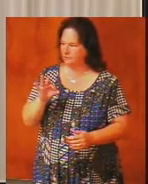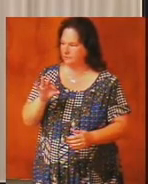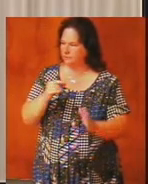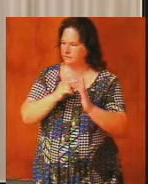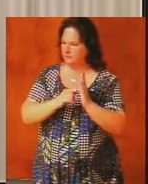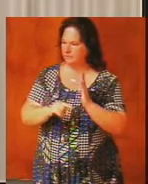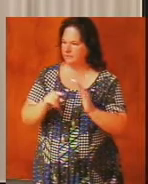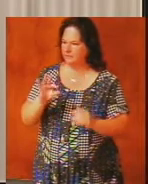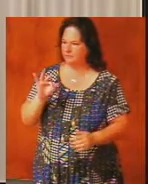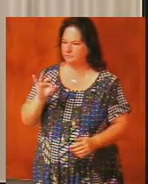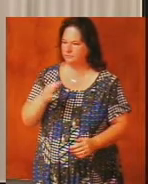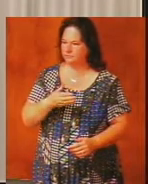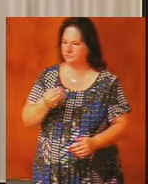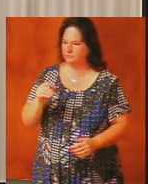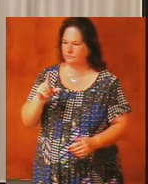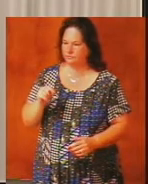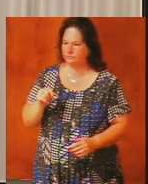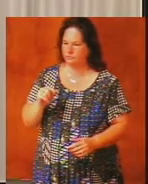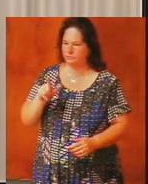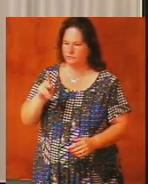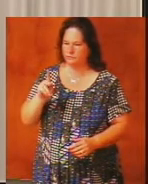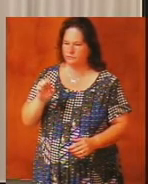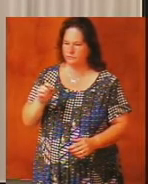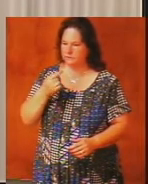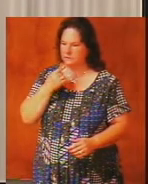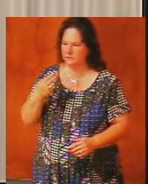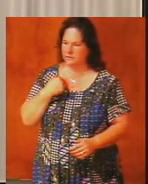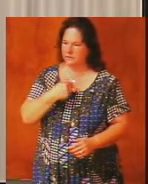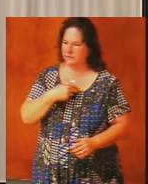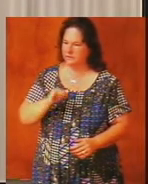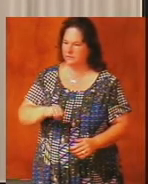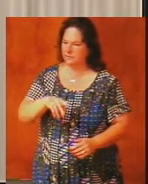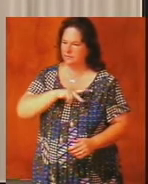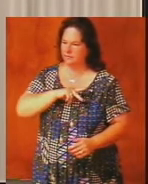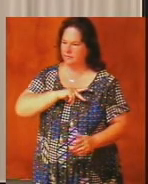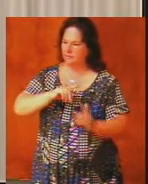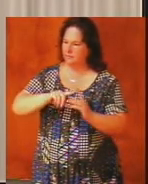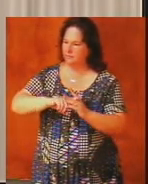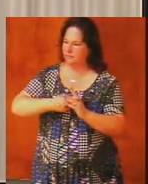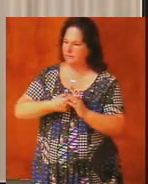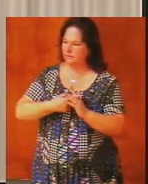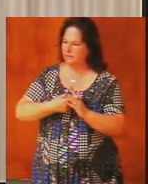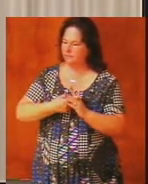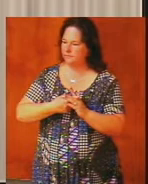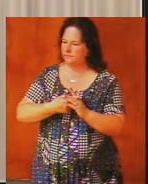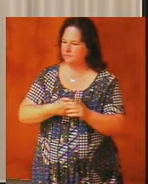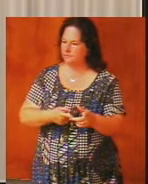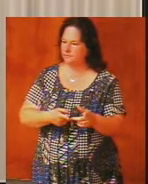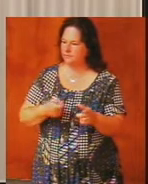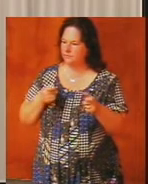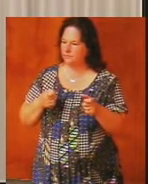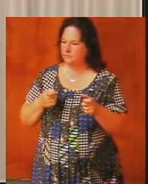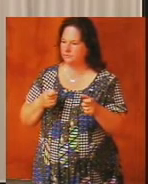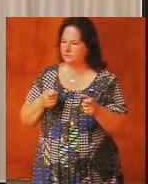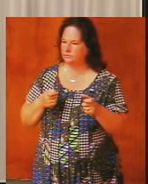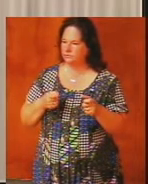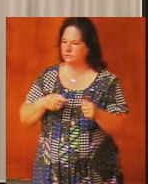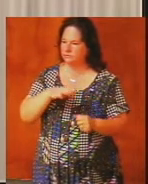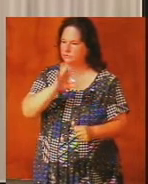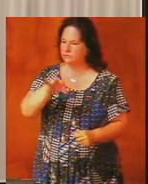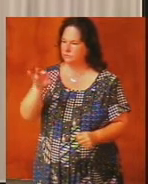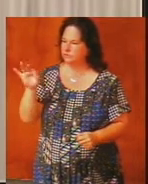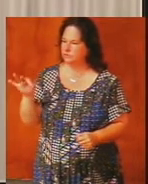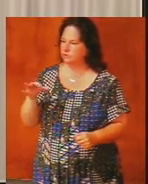in verse 19 and 20, Luke tells us that Paul began immediately to preach